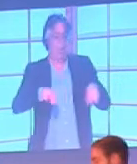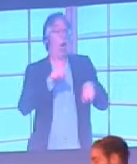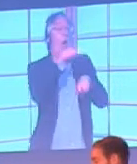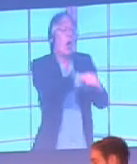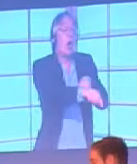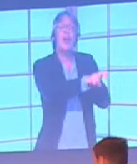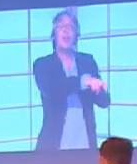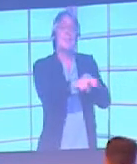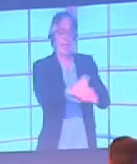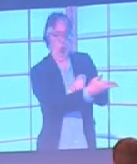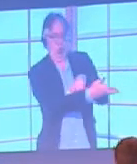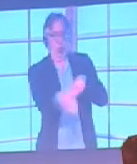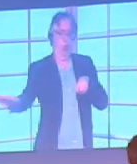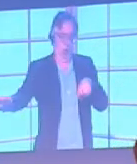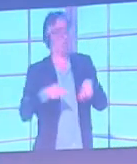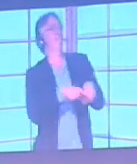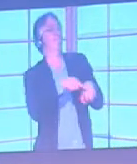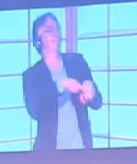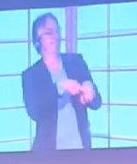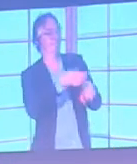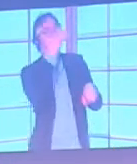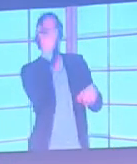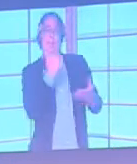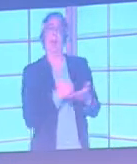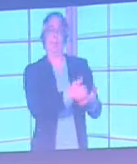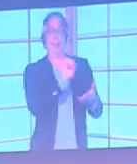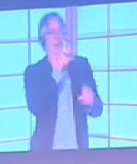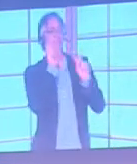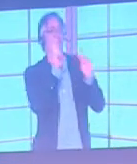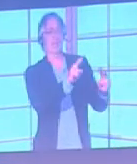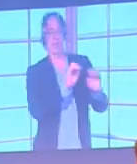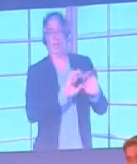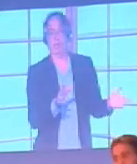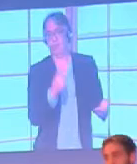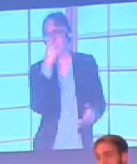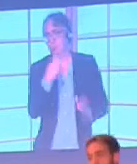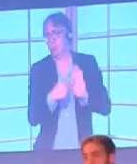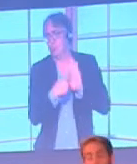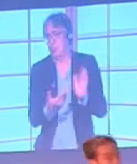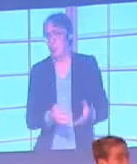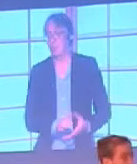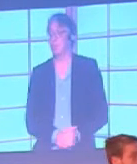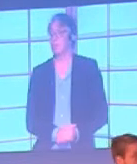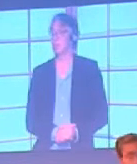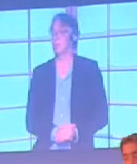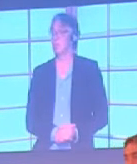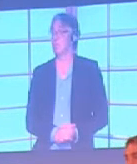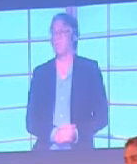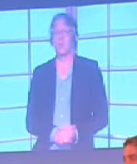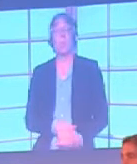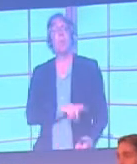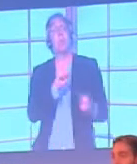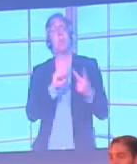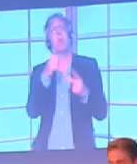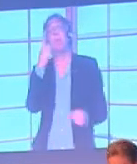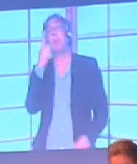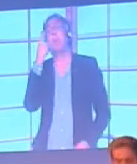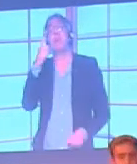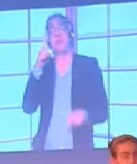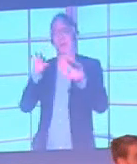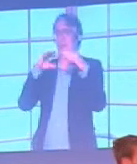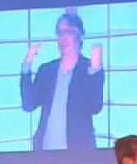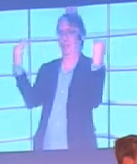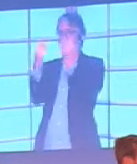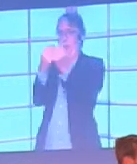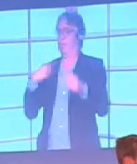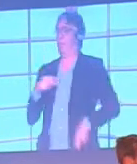these sightlines. This, another point, is an example of what we faced in one of the stadiums we